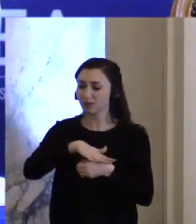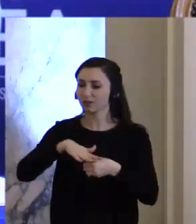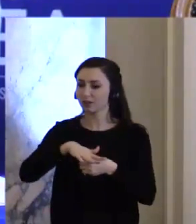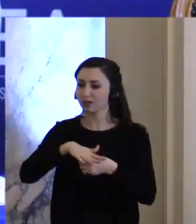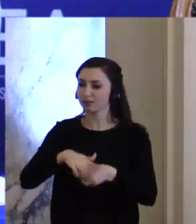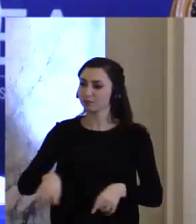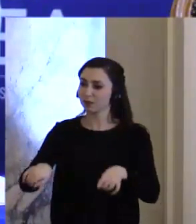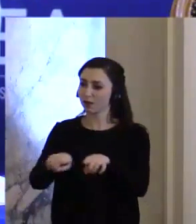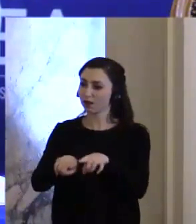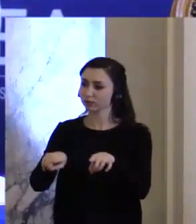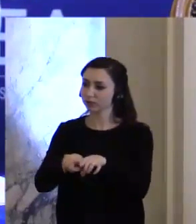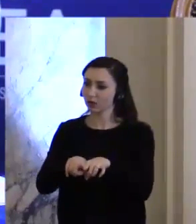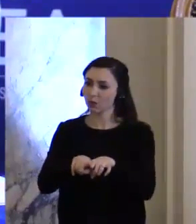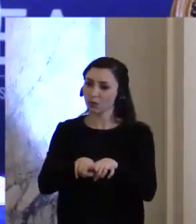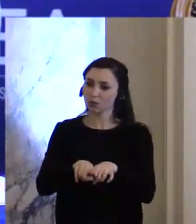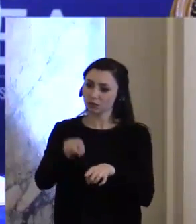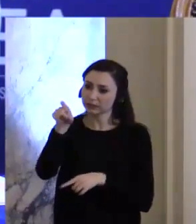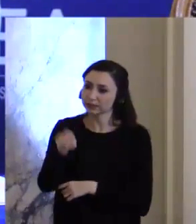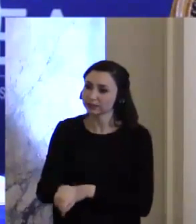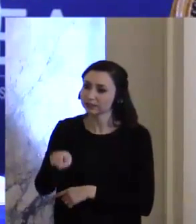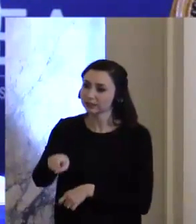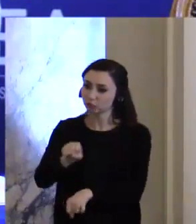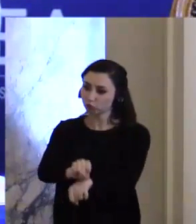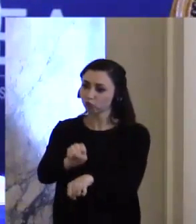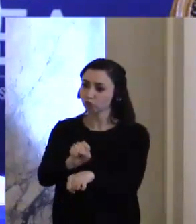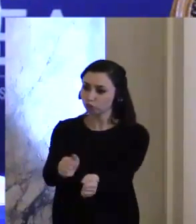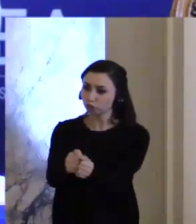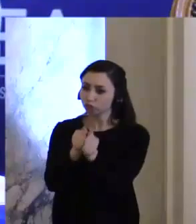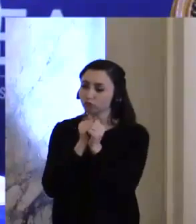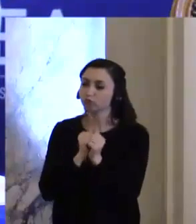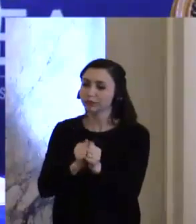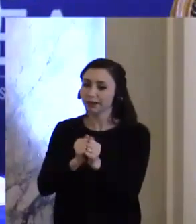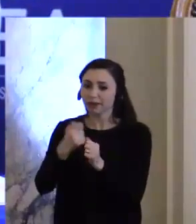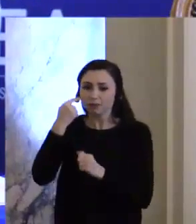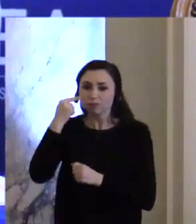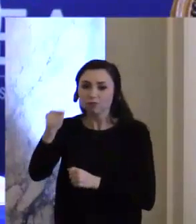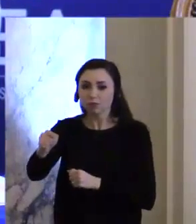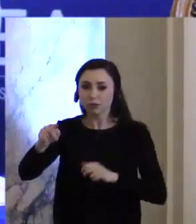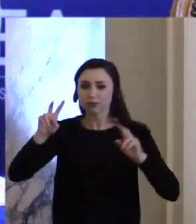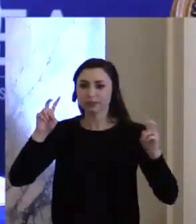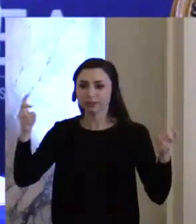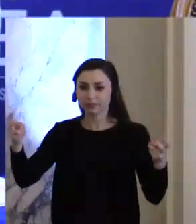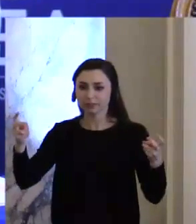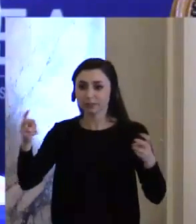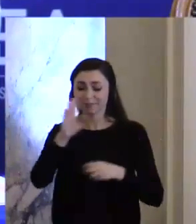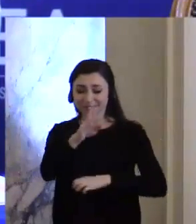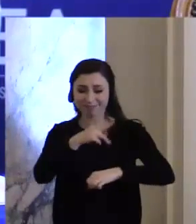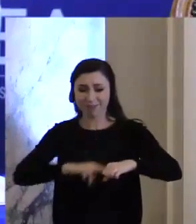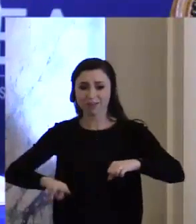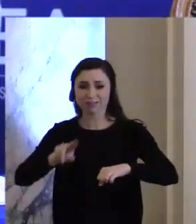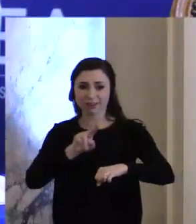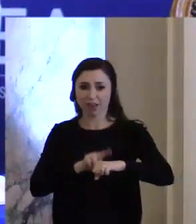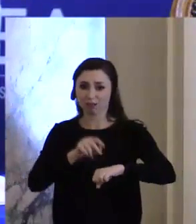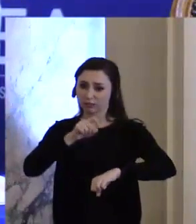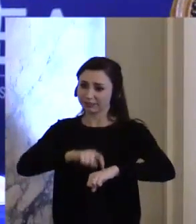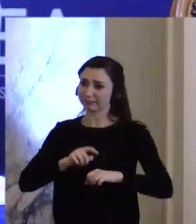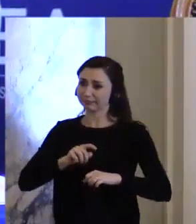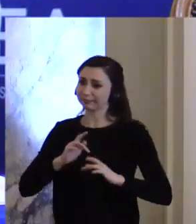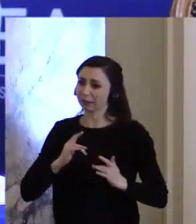there is also an urgent need to work together on these issues, which by their very nature are time